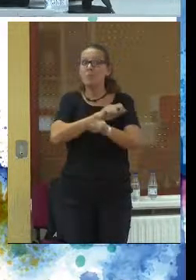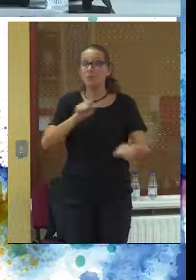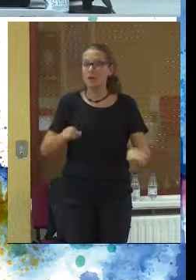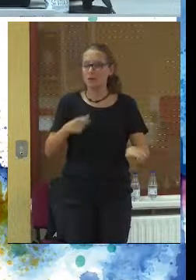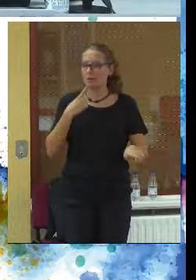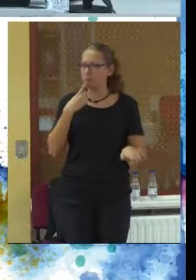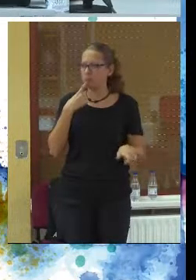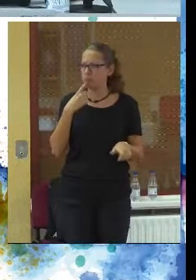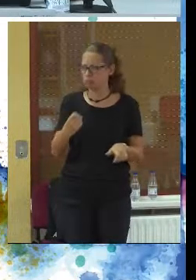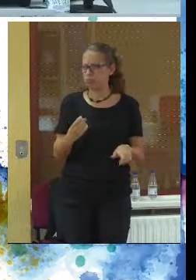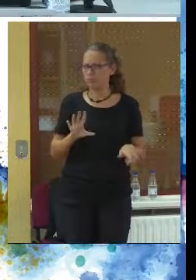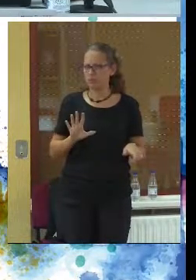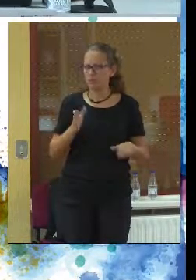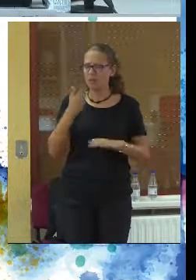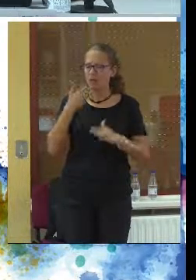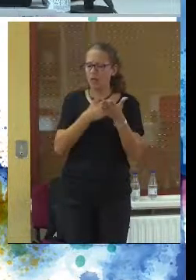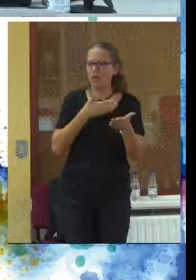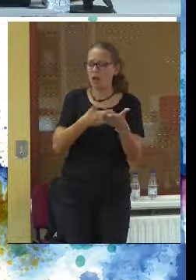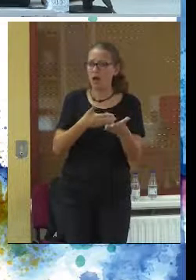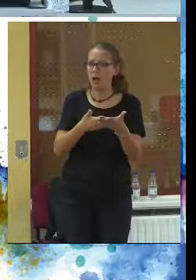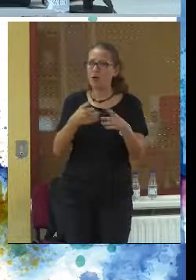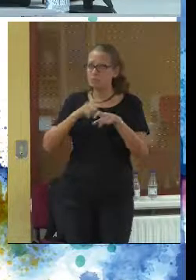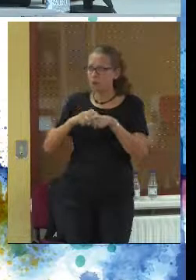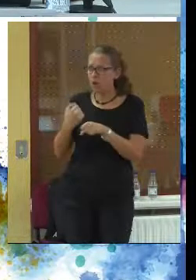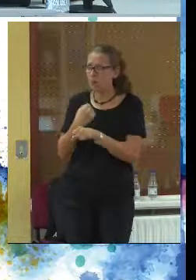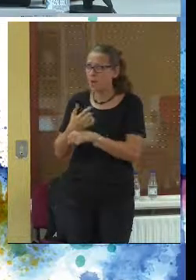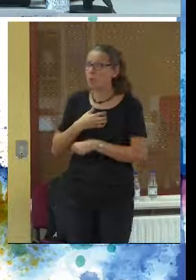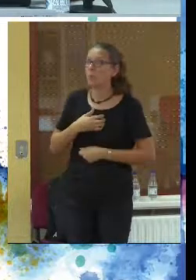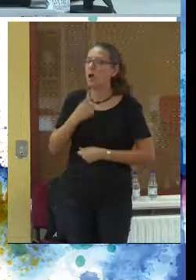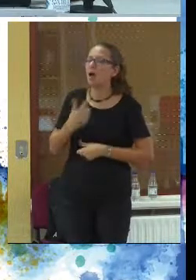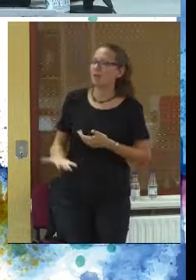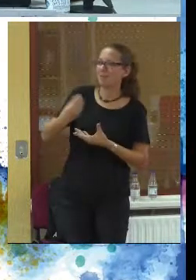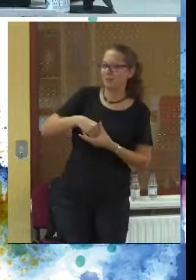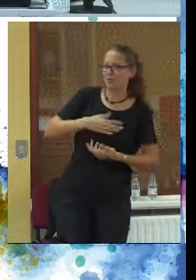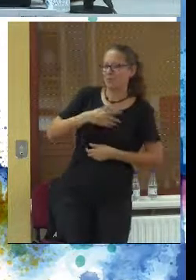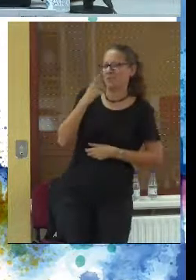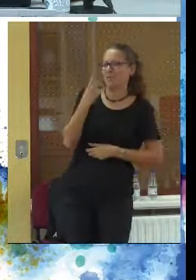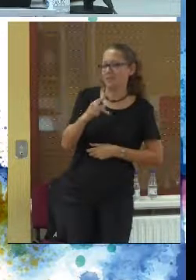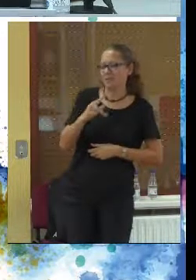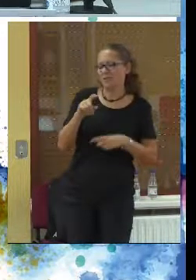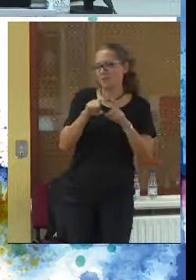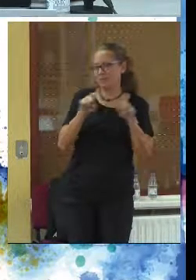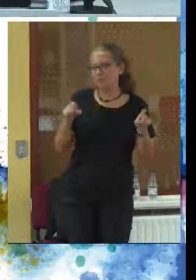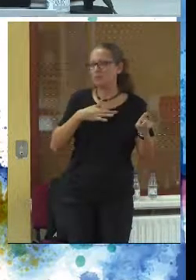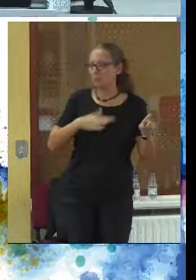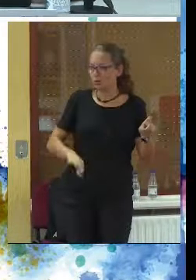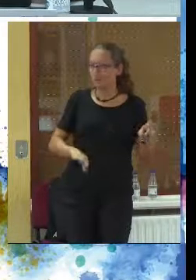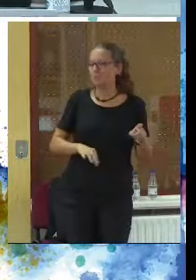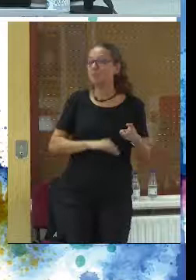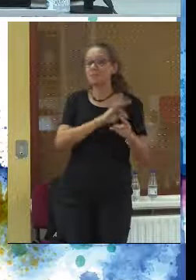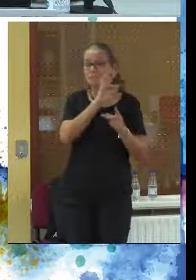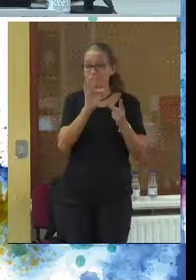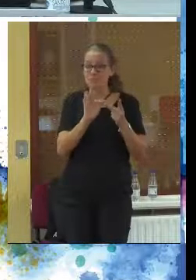had real difficulties for getting into this type of job position. The second was